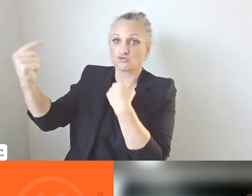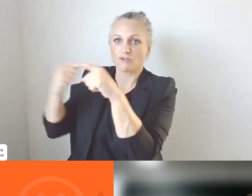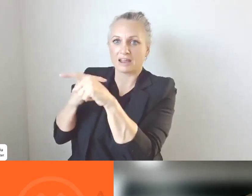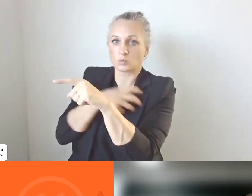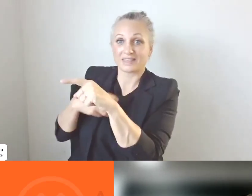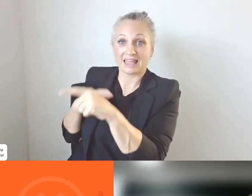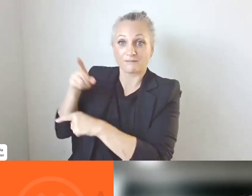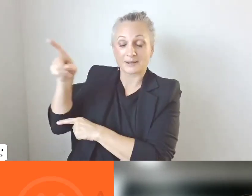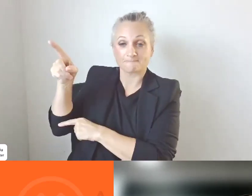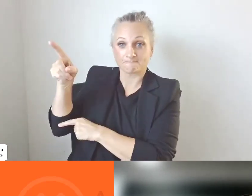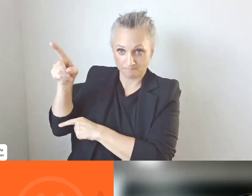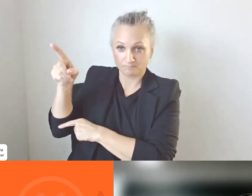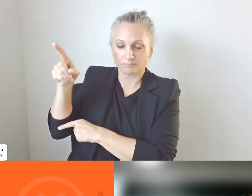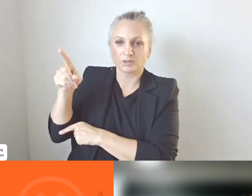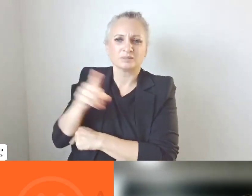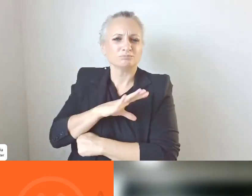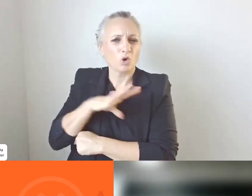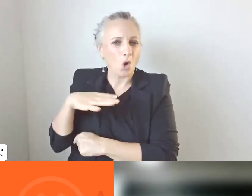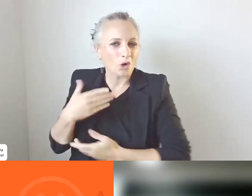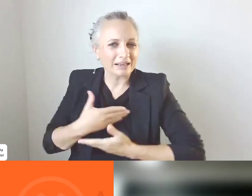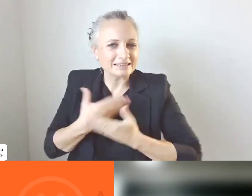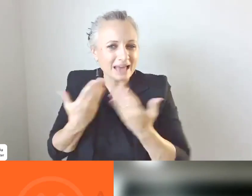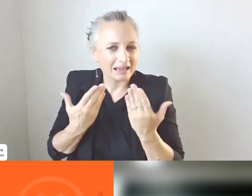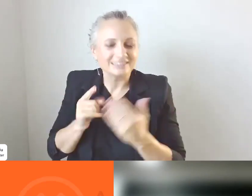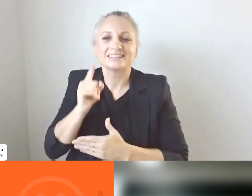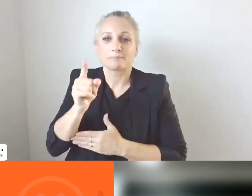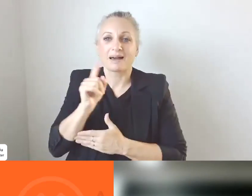to establishing that service.